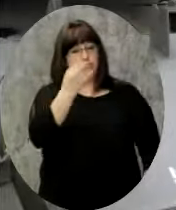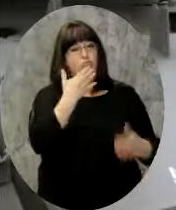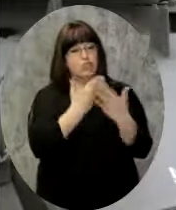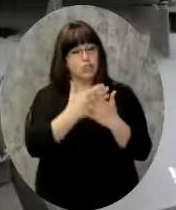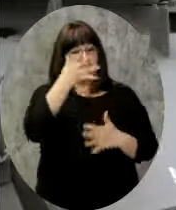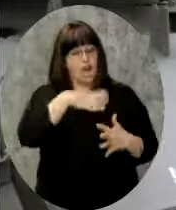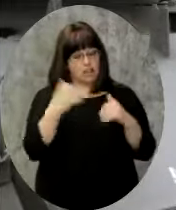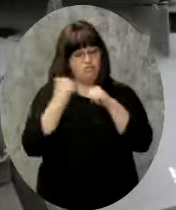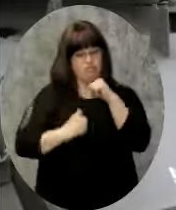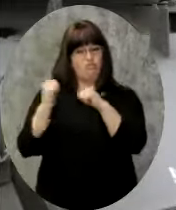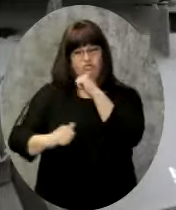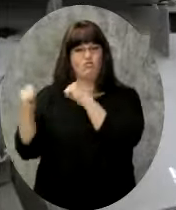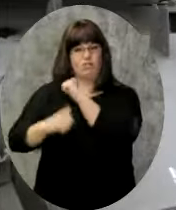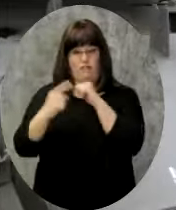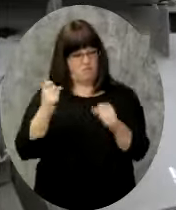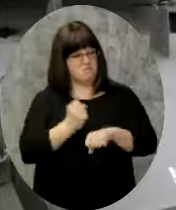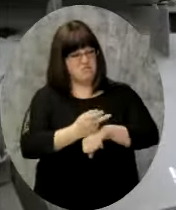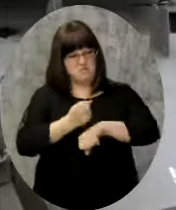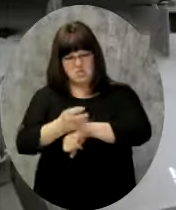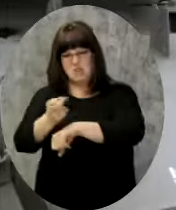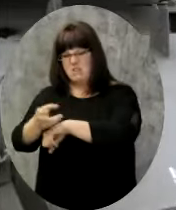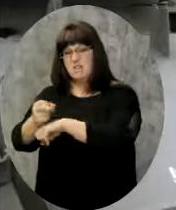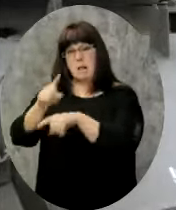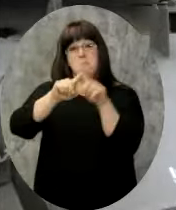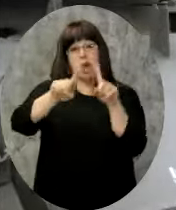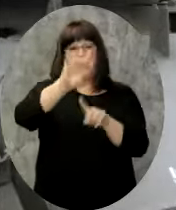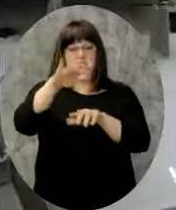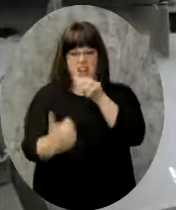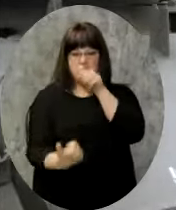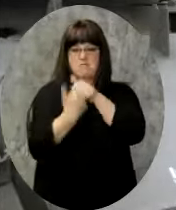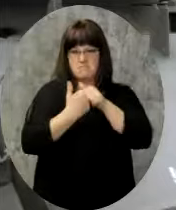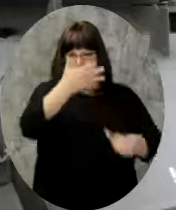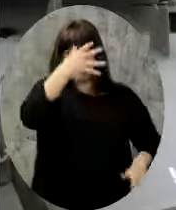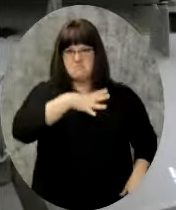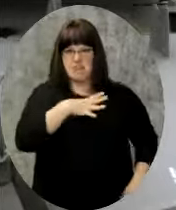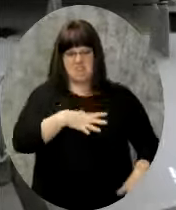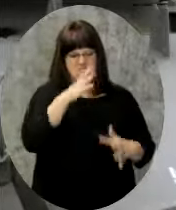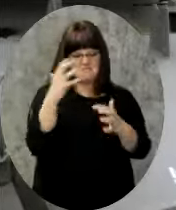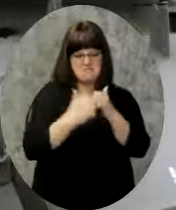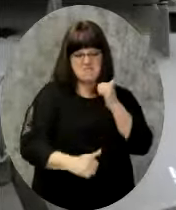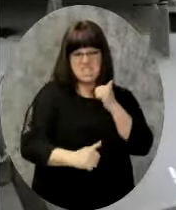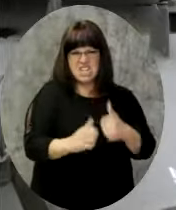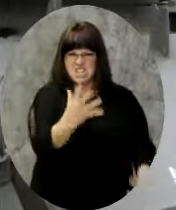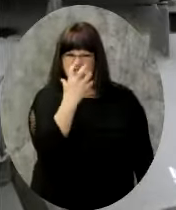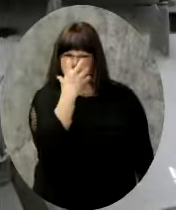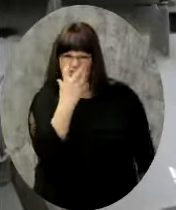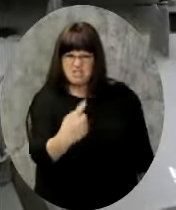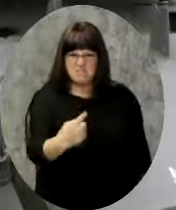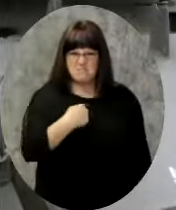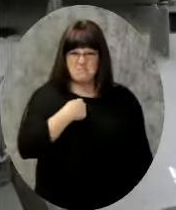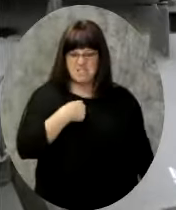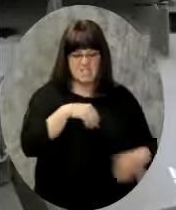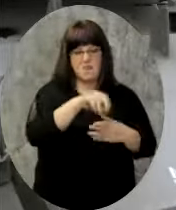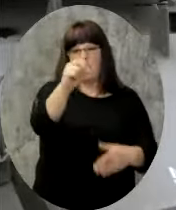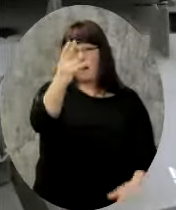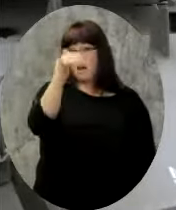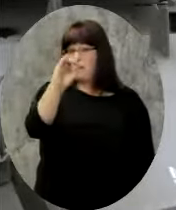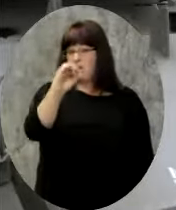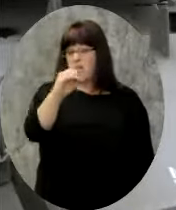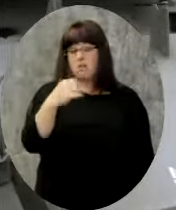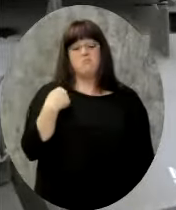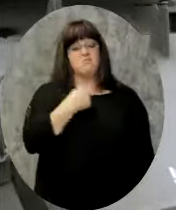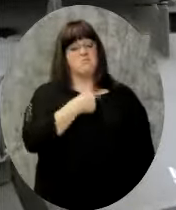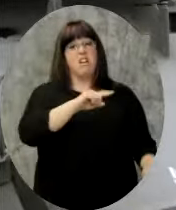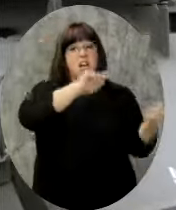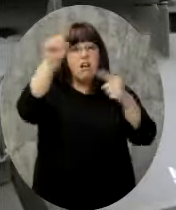some pretty tough guys last show, but you've never faced a man as mean and as surly as me in the state of Ohio. We had to go